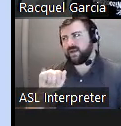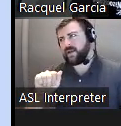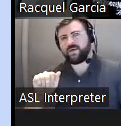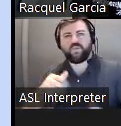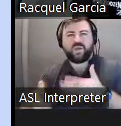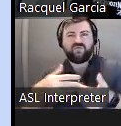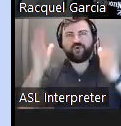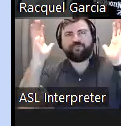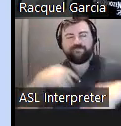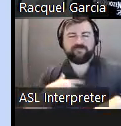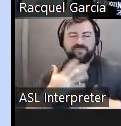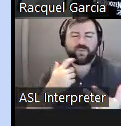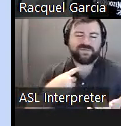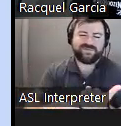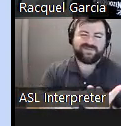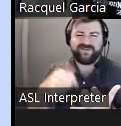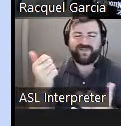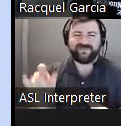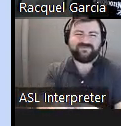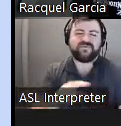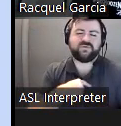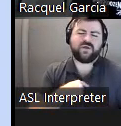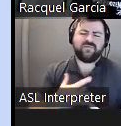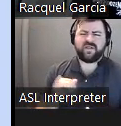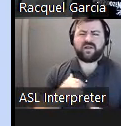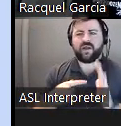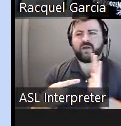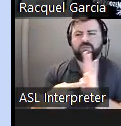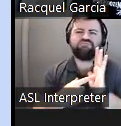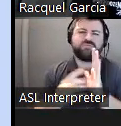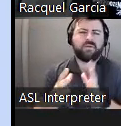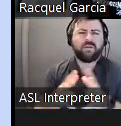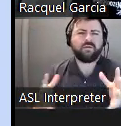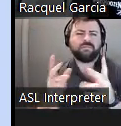as well. So I feel like I represent a lot, but that's it. Thank you.